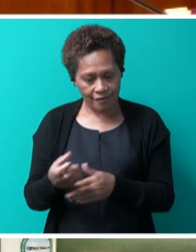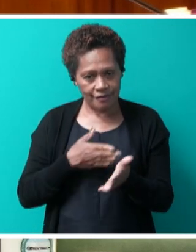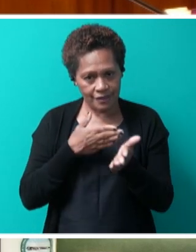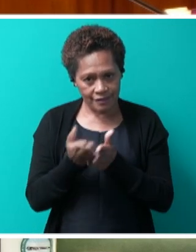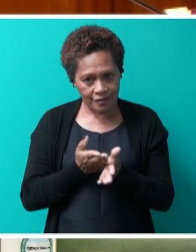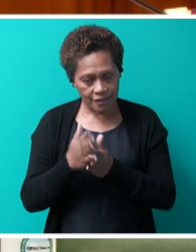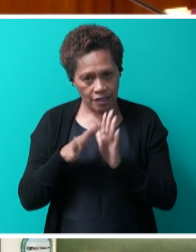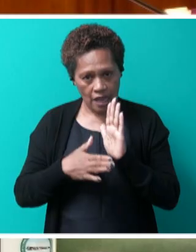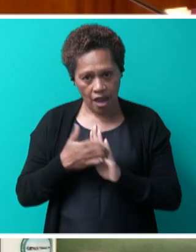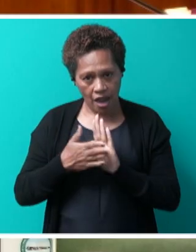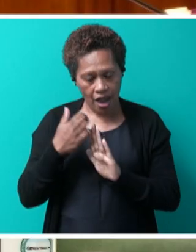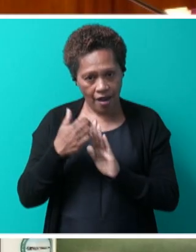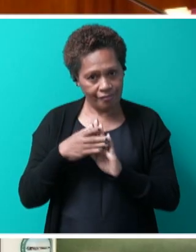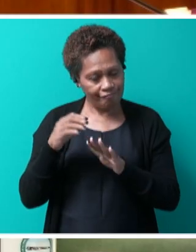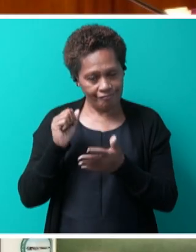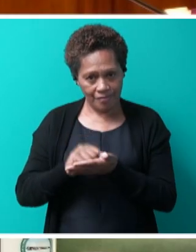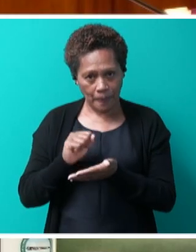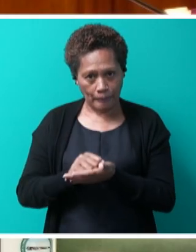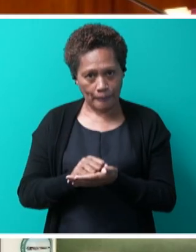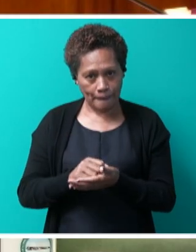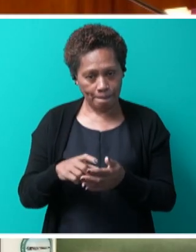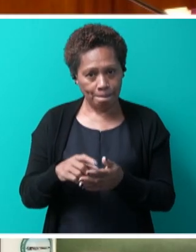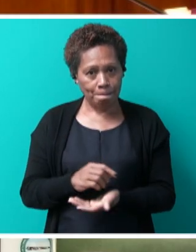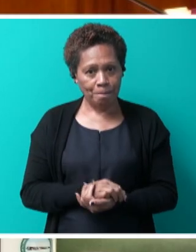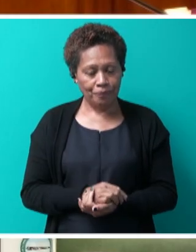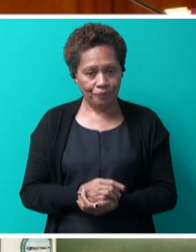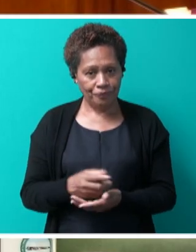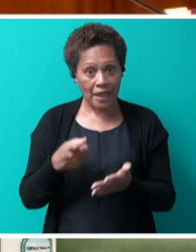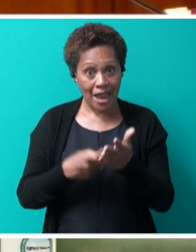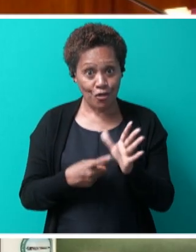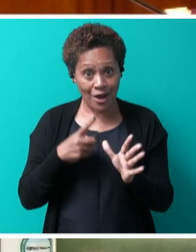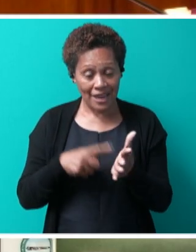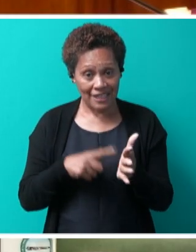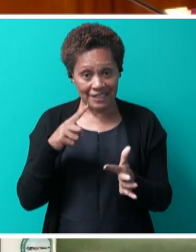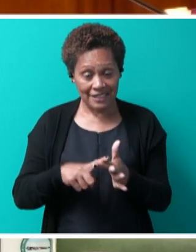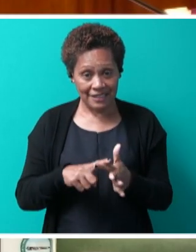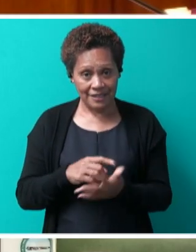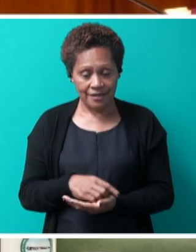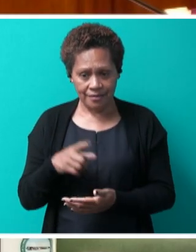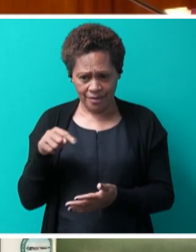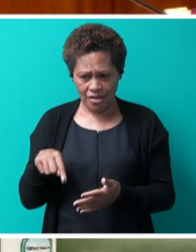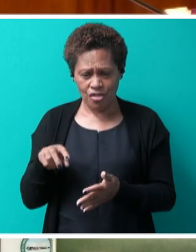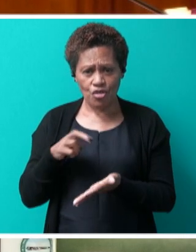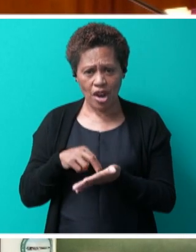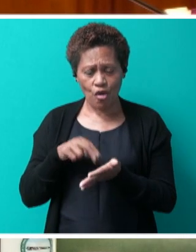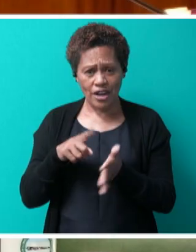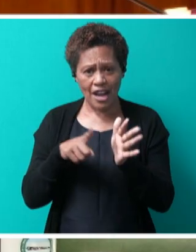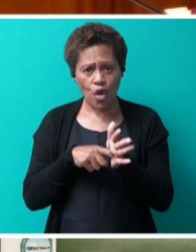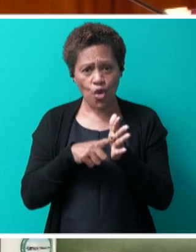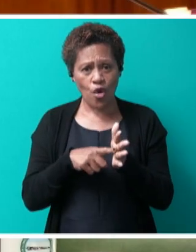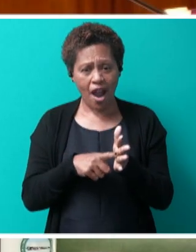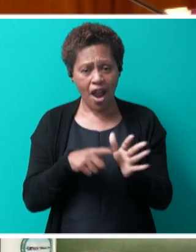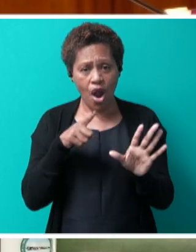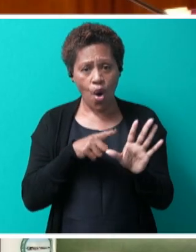higher inquiry rates, including over 80 inquiries recorded in Waiabi alone. This demonstrates both